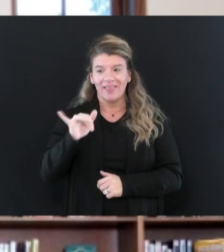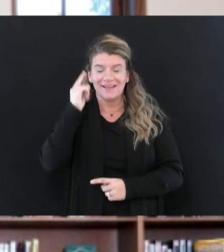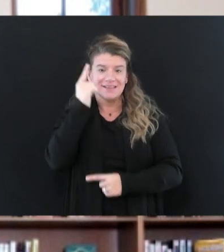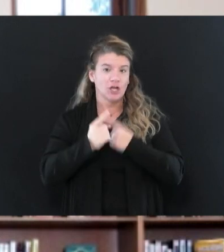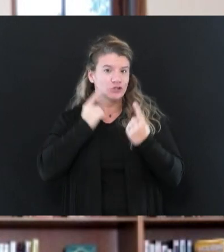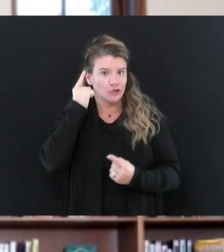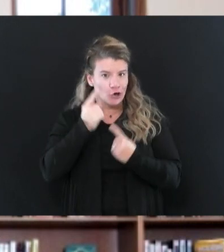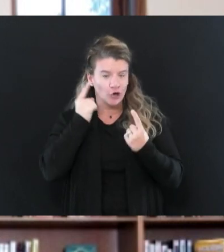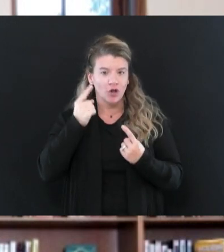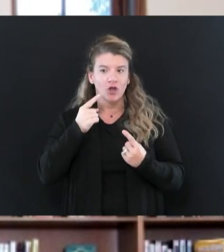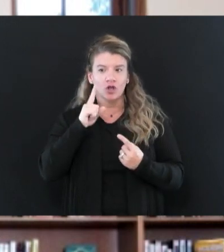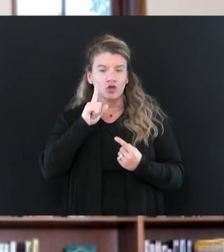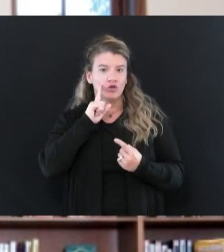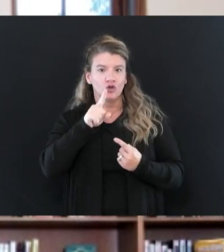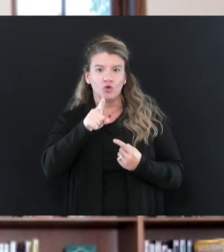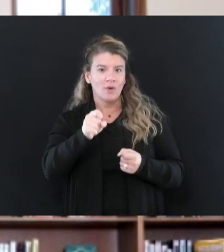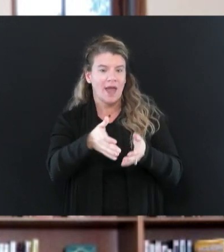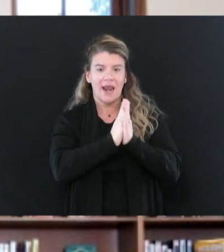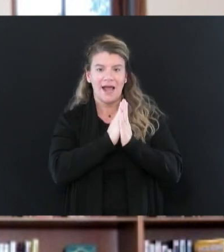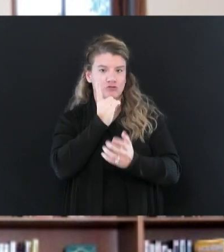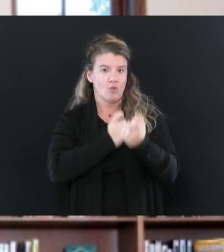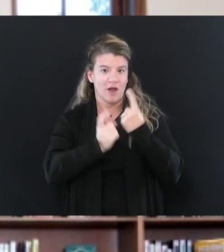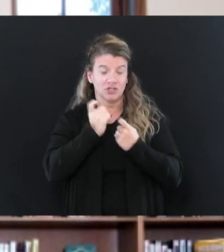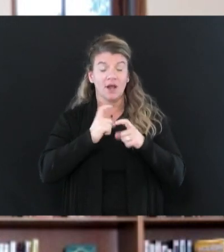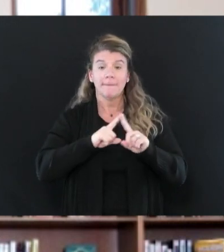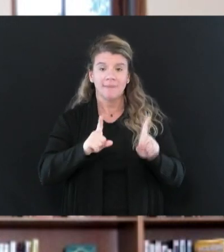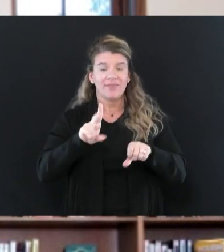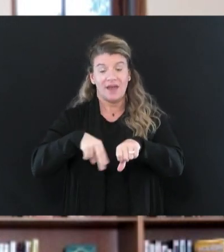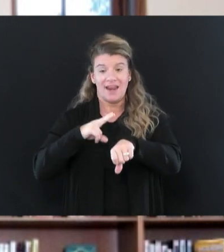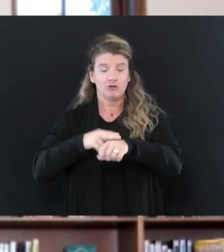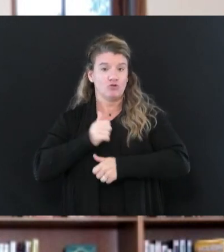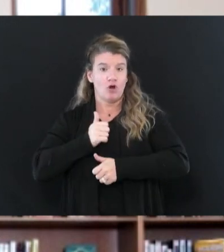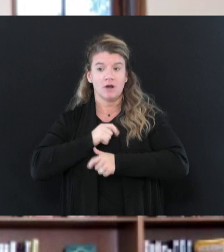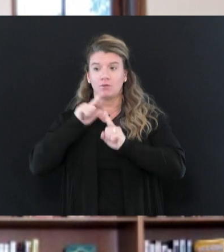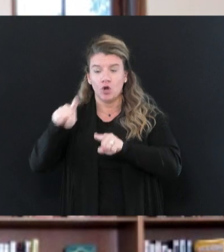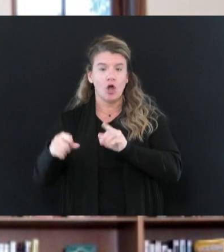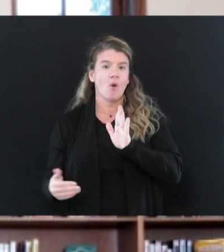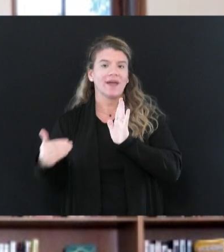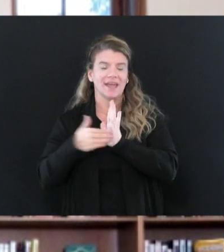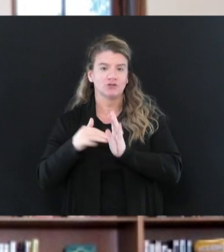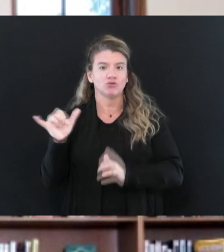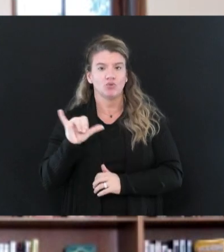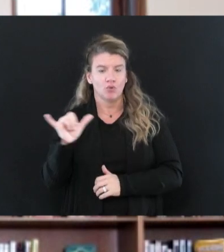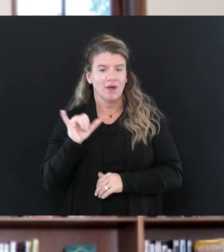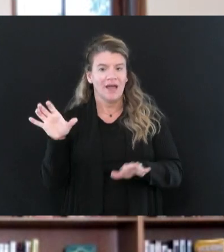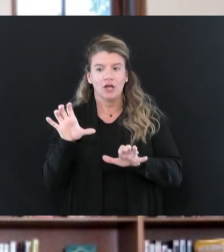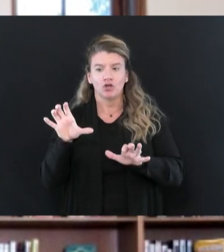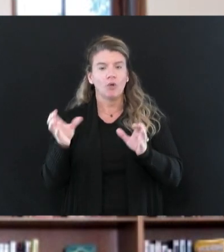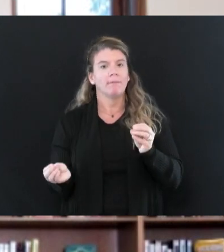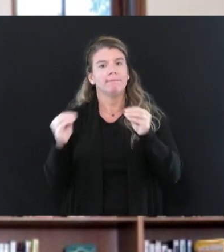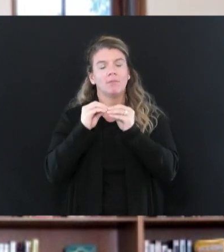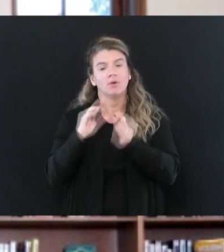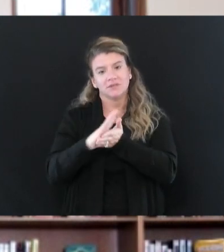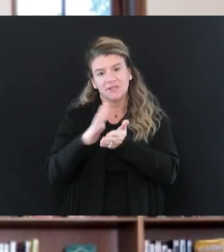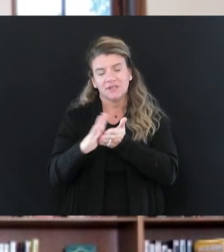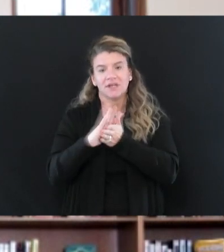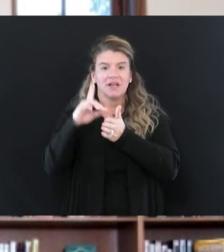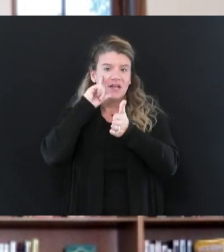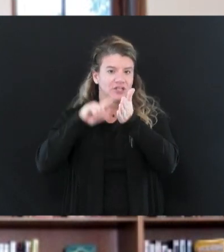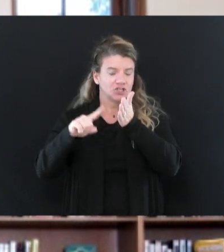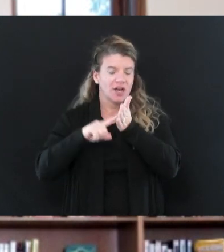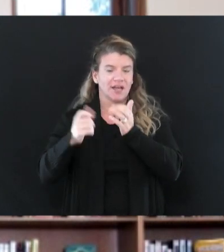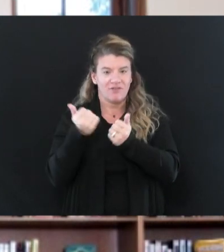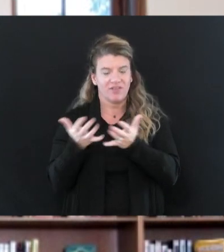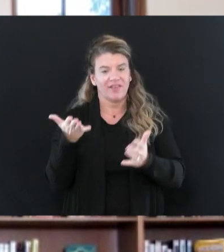continue to ask questions. But the National Guard will also continue to go back and do any sanitation missions and check the airflow.